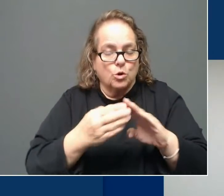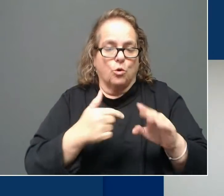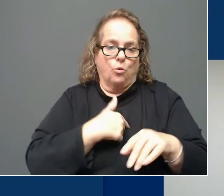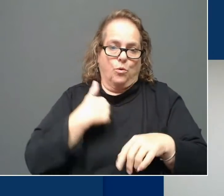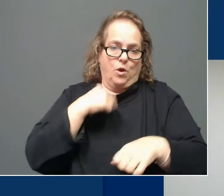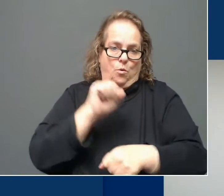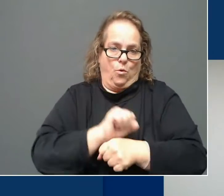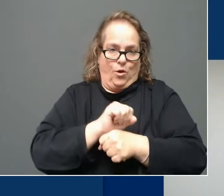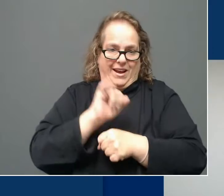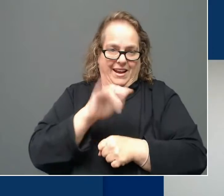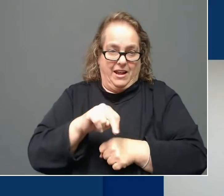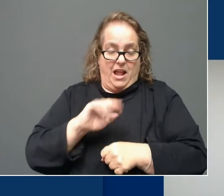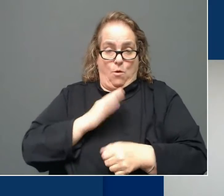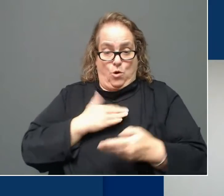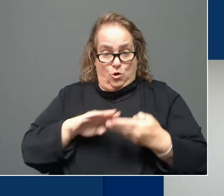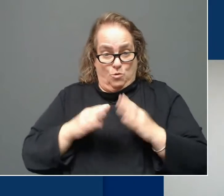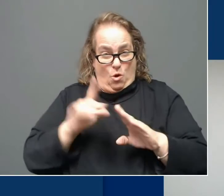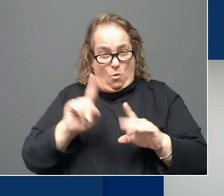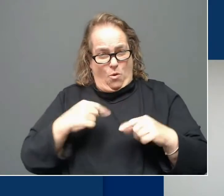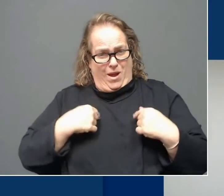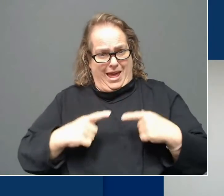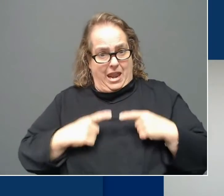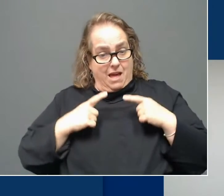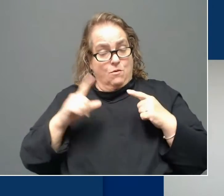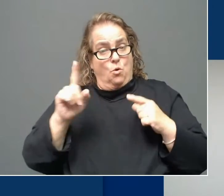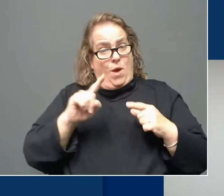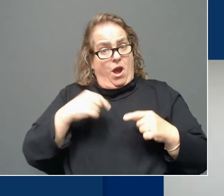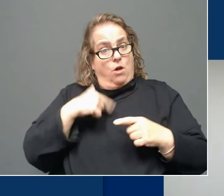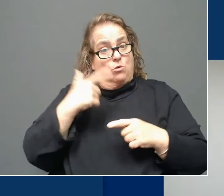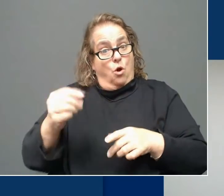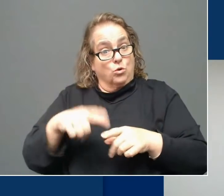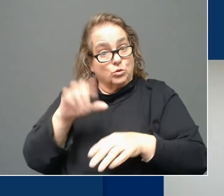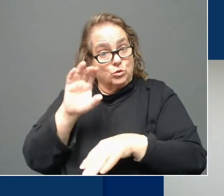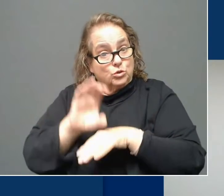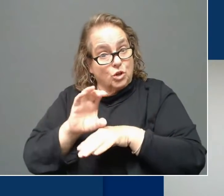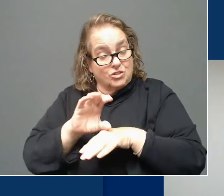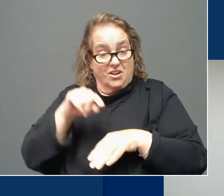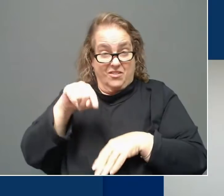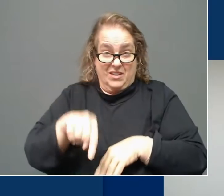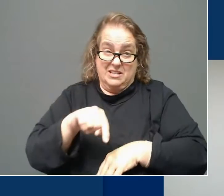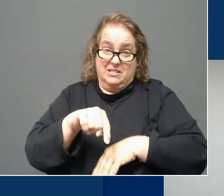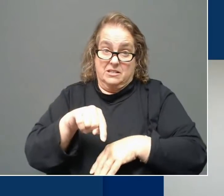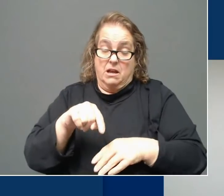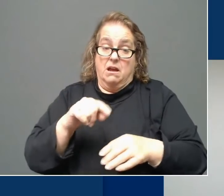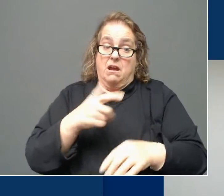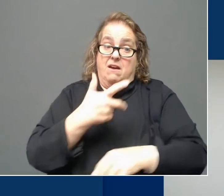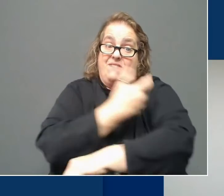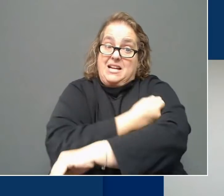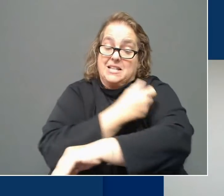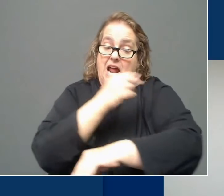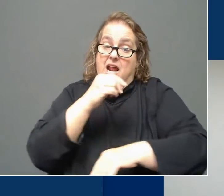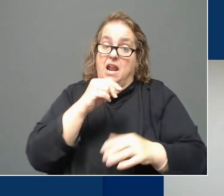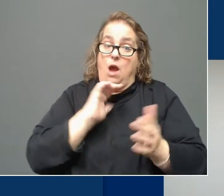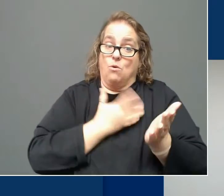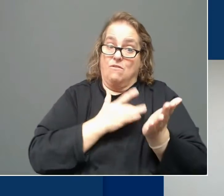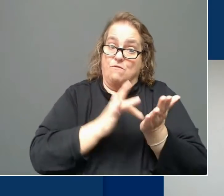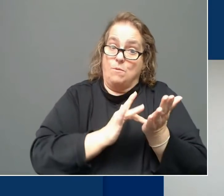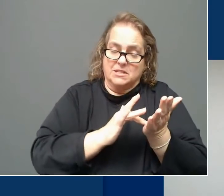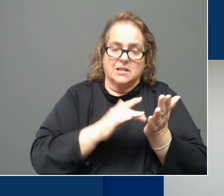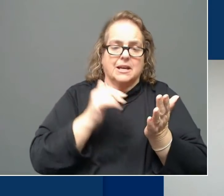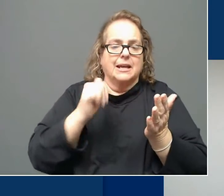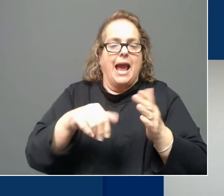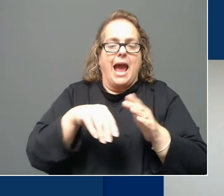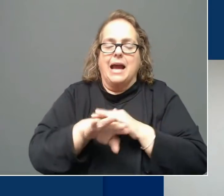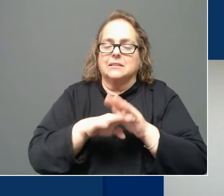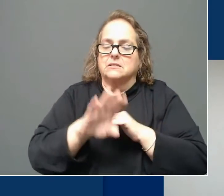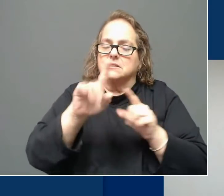communities where we go to church. And this vaccine in our pharmacies is another way to ensure access to all corners of the state, even